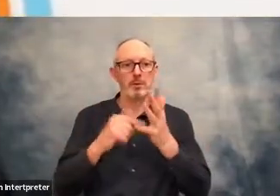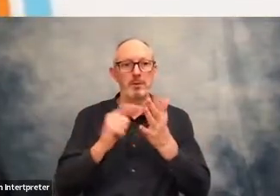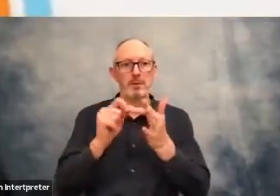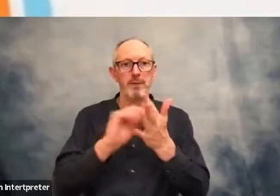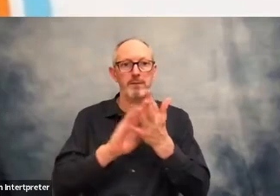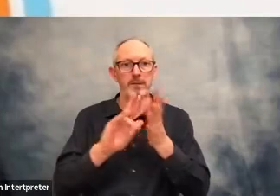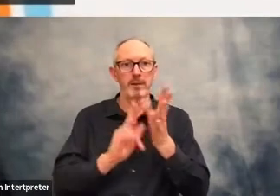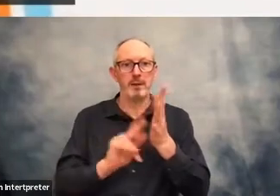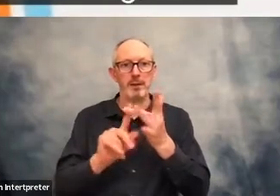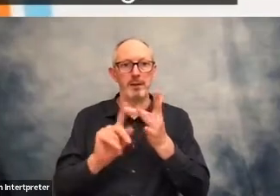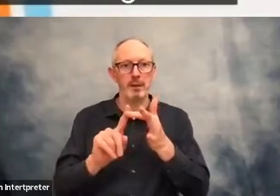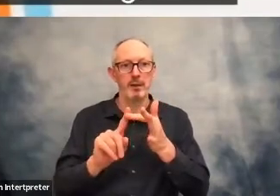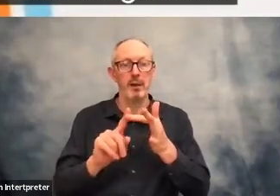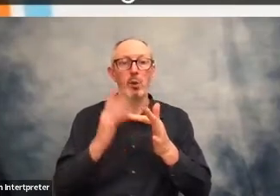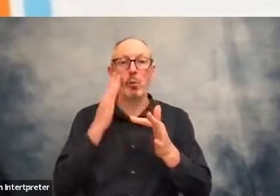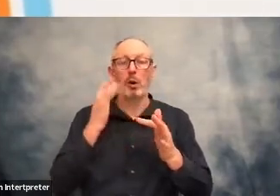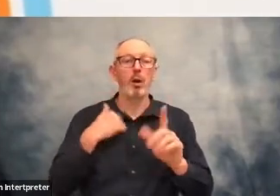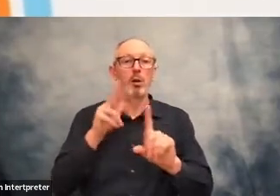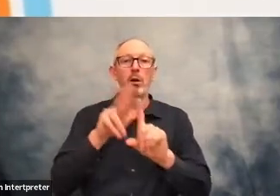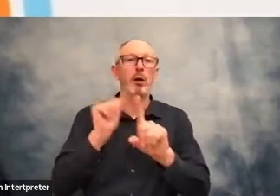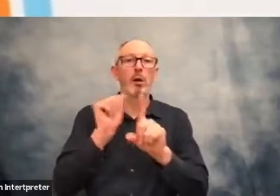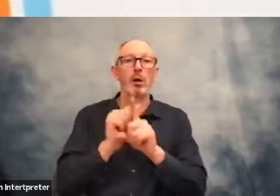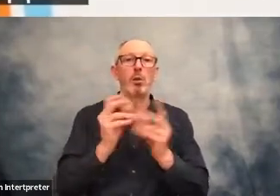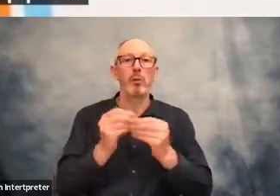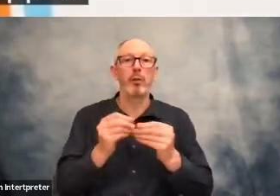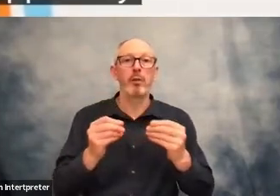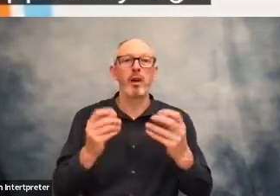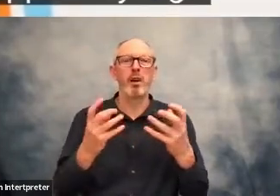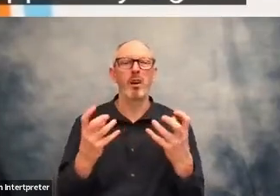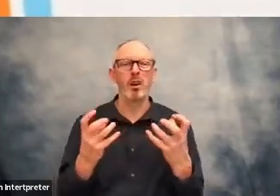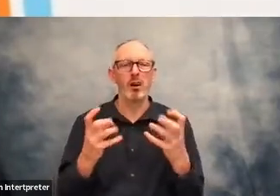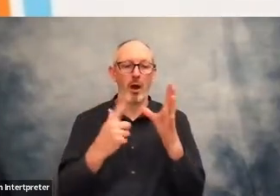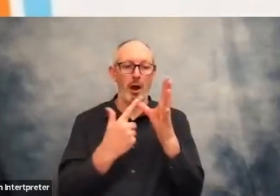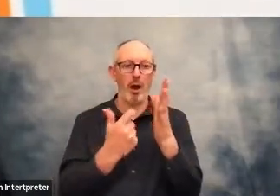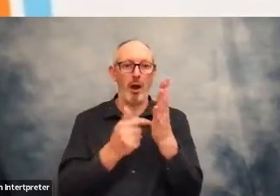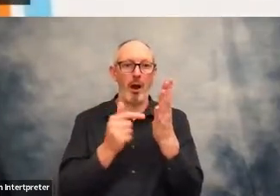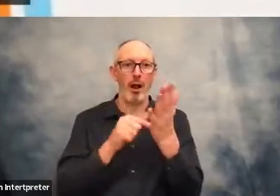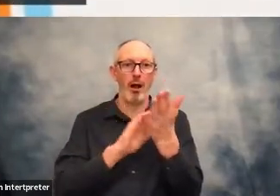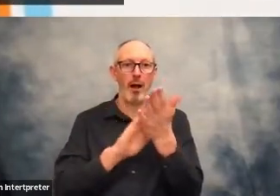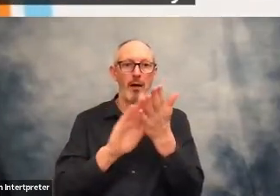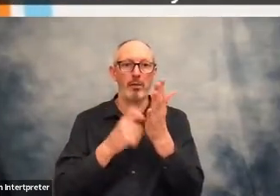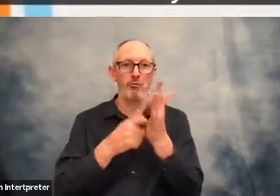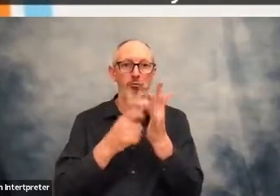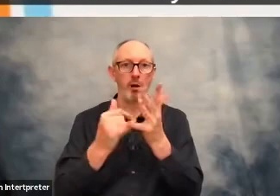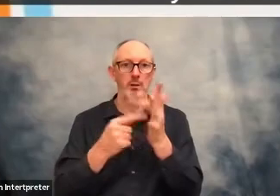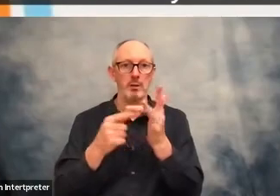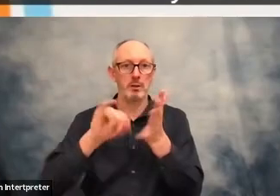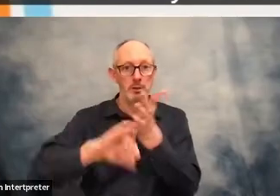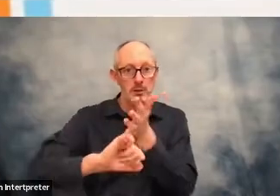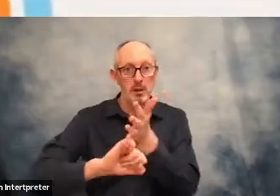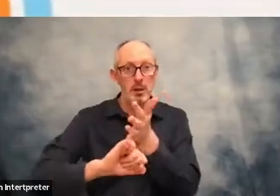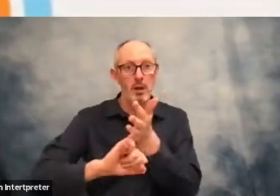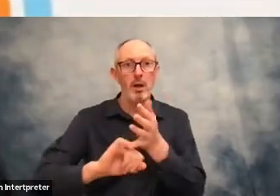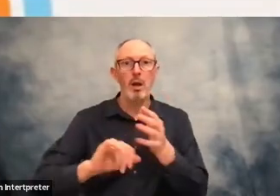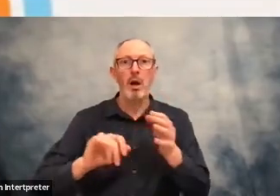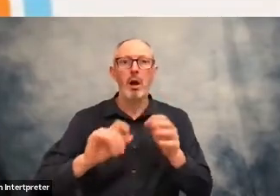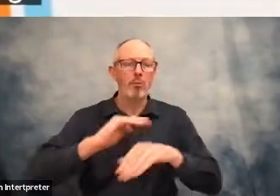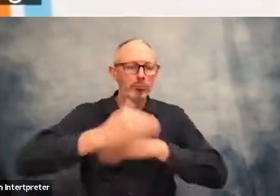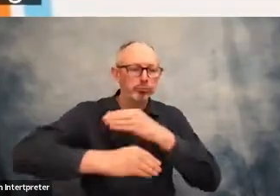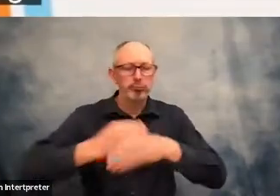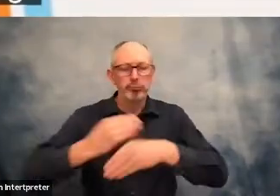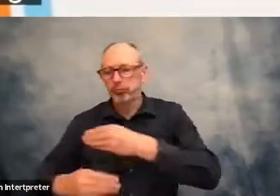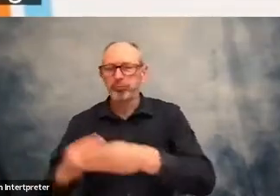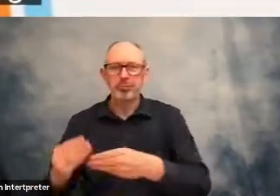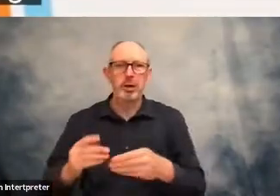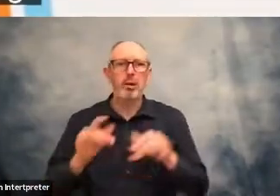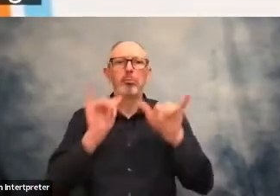Cotticart. When I was diagnosed with arthritis, they strapped my legs in steel rods and told me to stay inside. Well, I kept